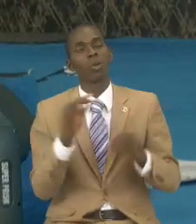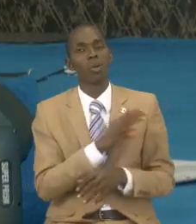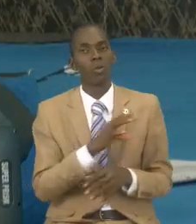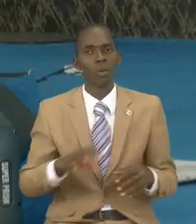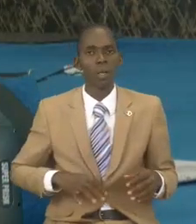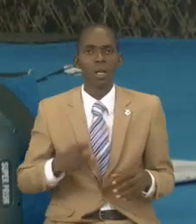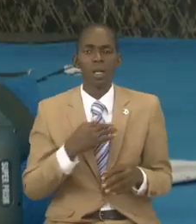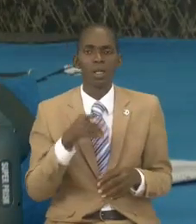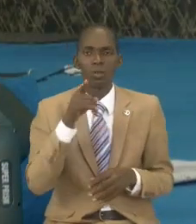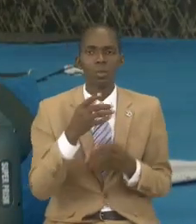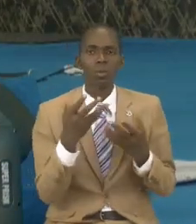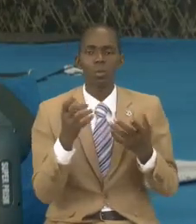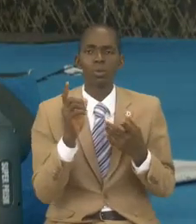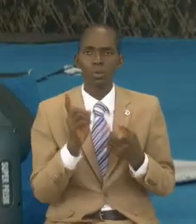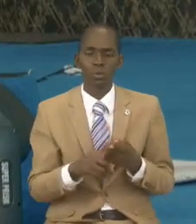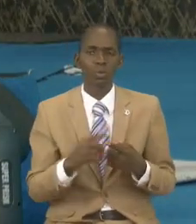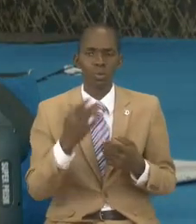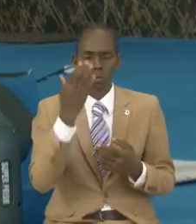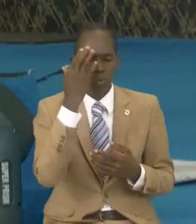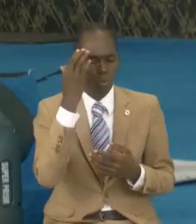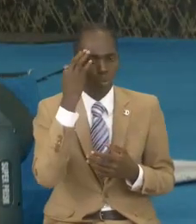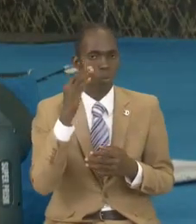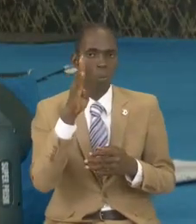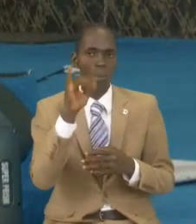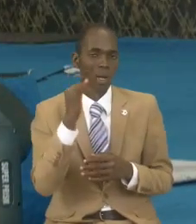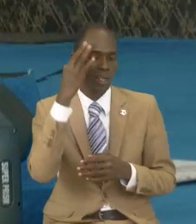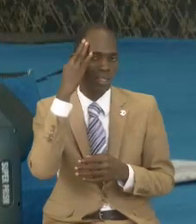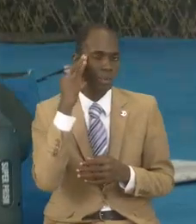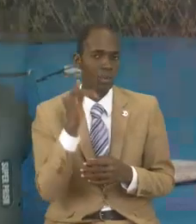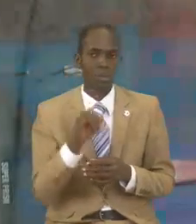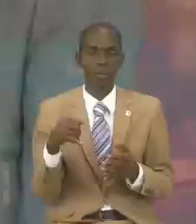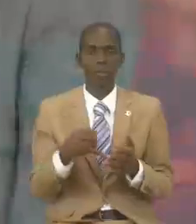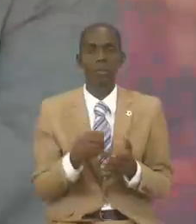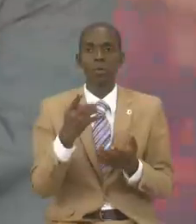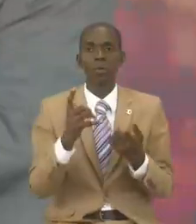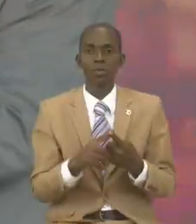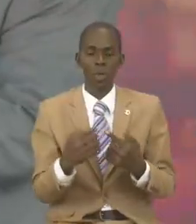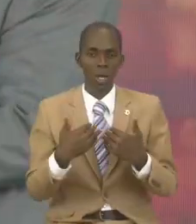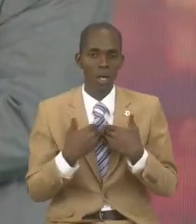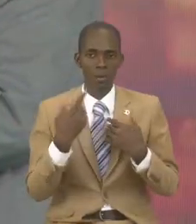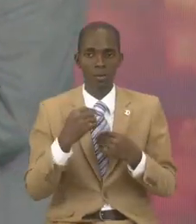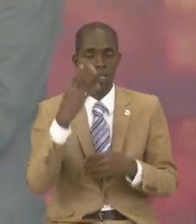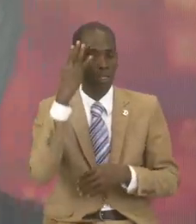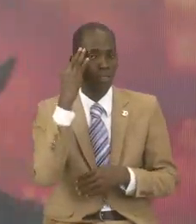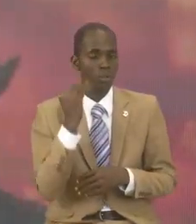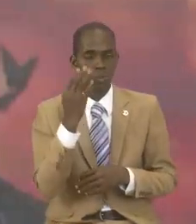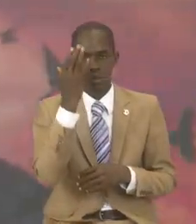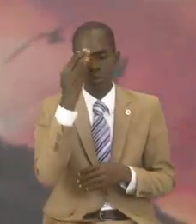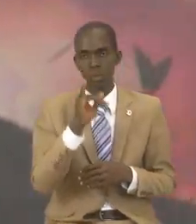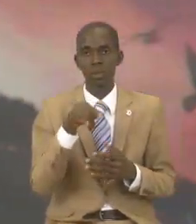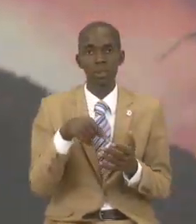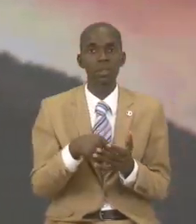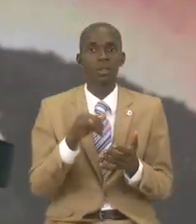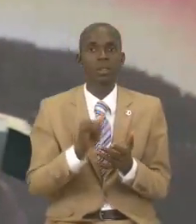wanted to know experientially. You wanted to have the experience knowing this, that